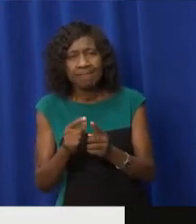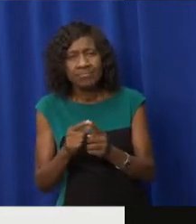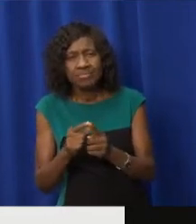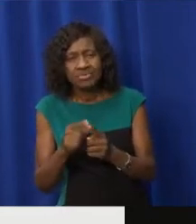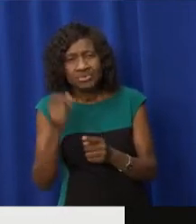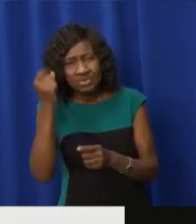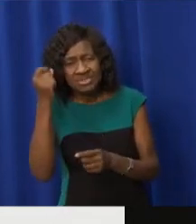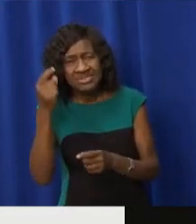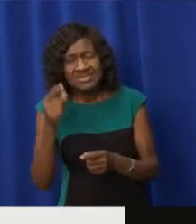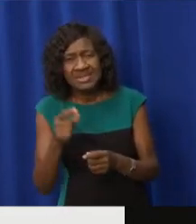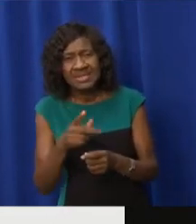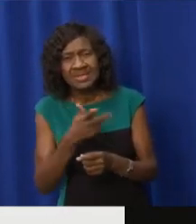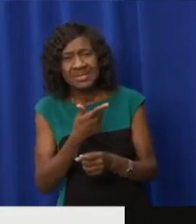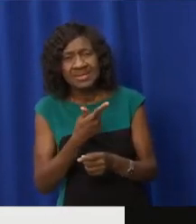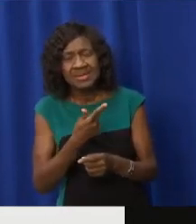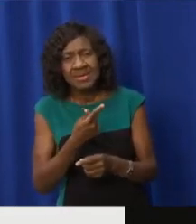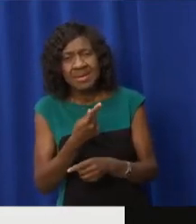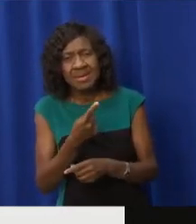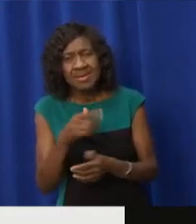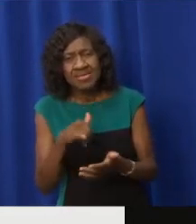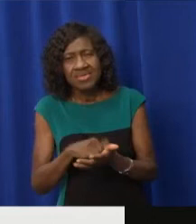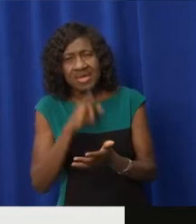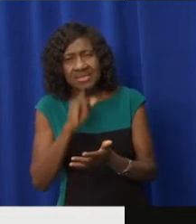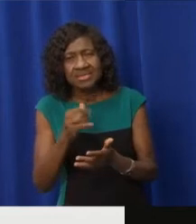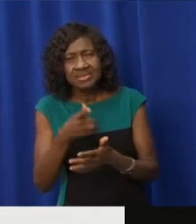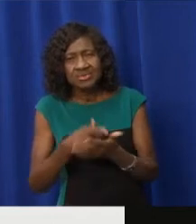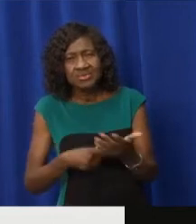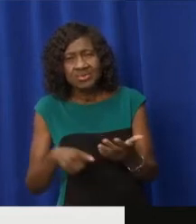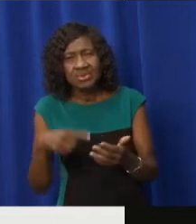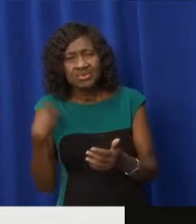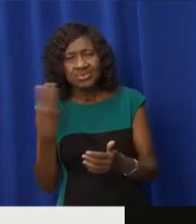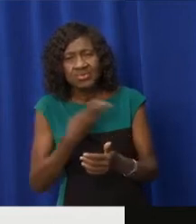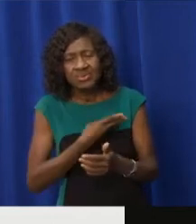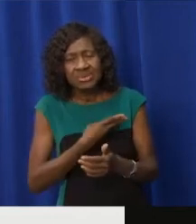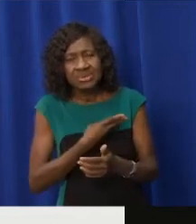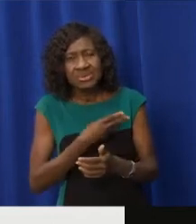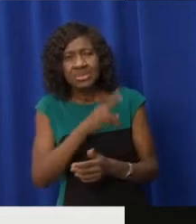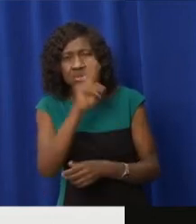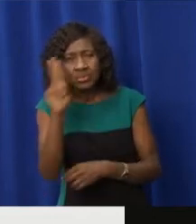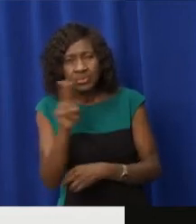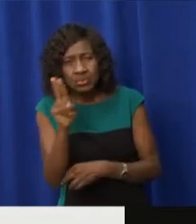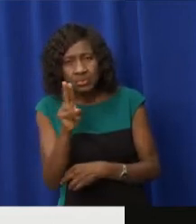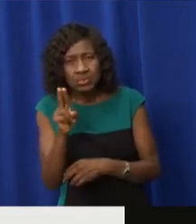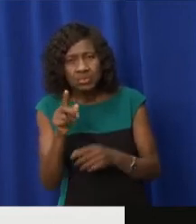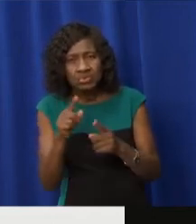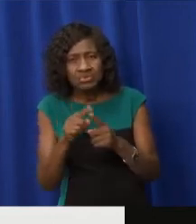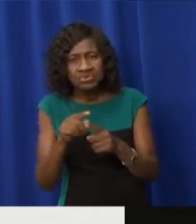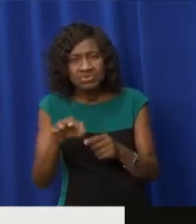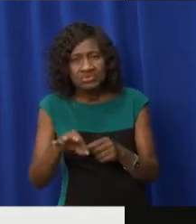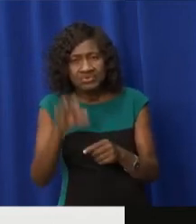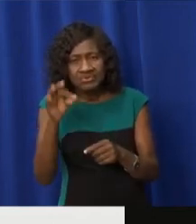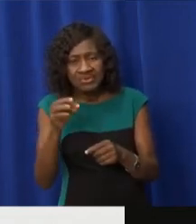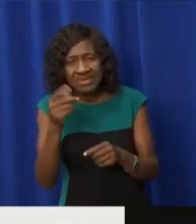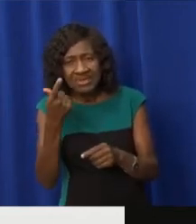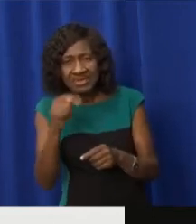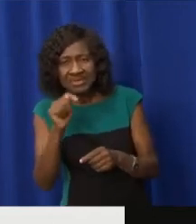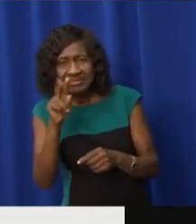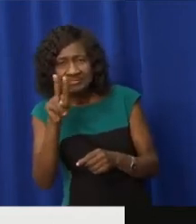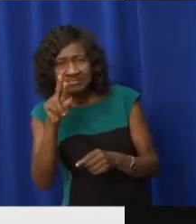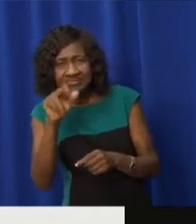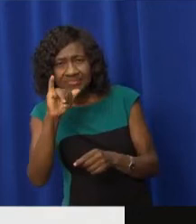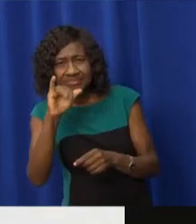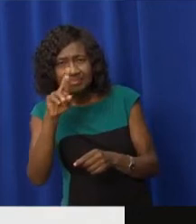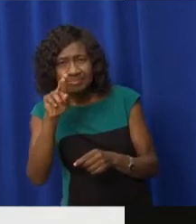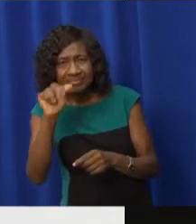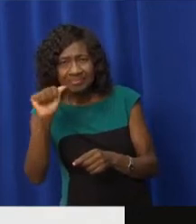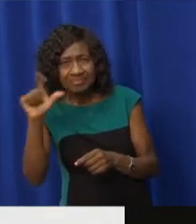polymerase chain reaction. That's what we detect when we look, that's what we use to detect the viral RNA. We can see that that